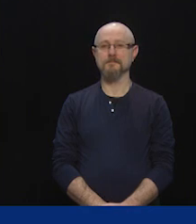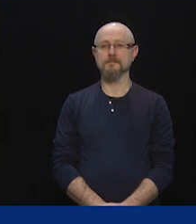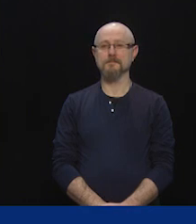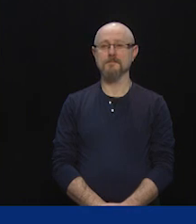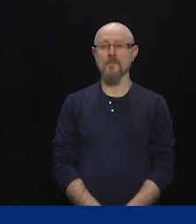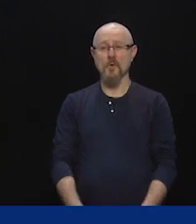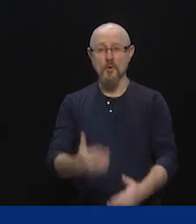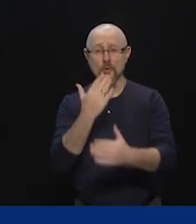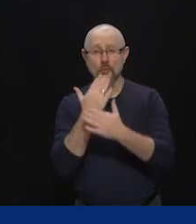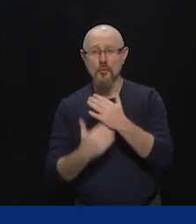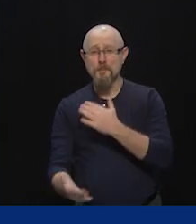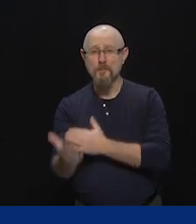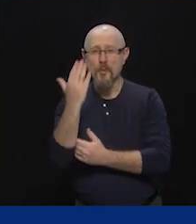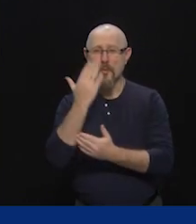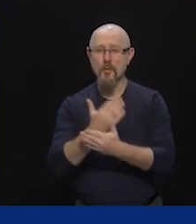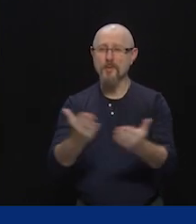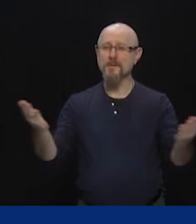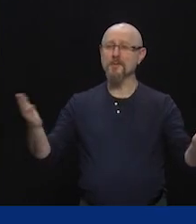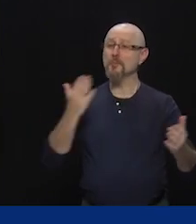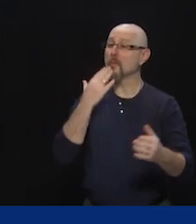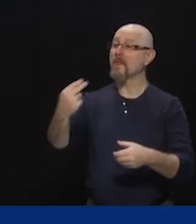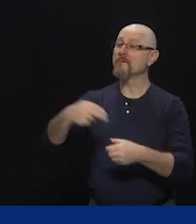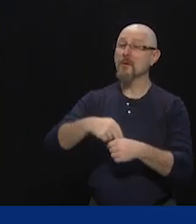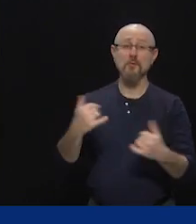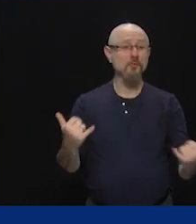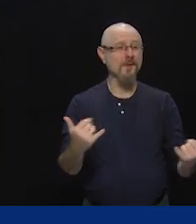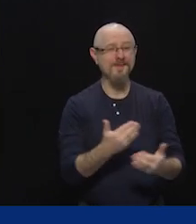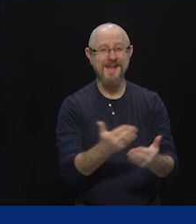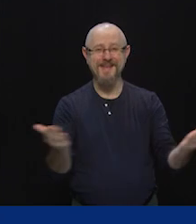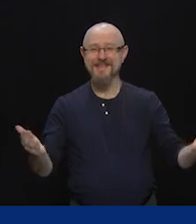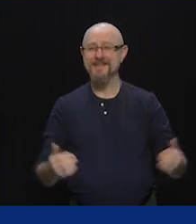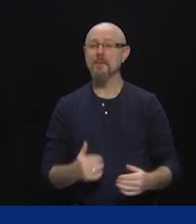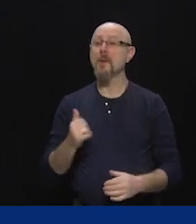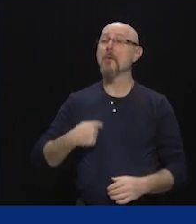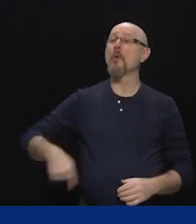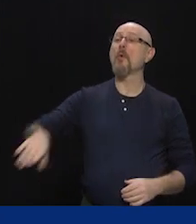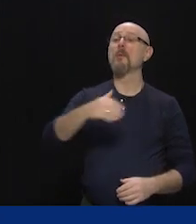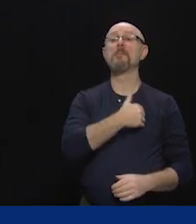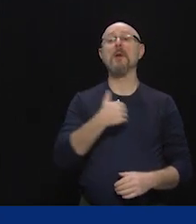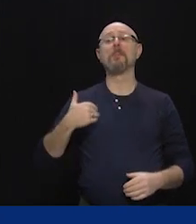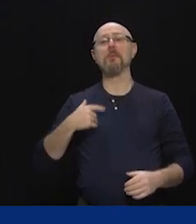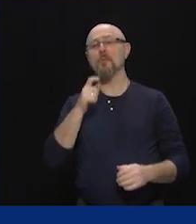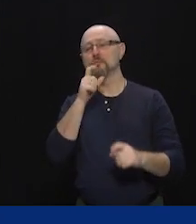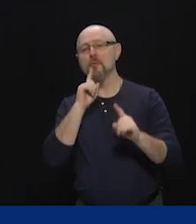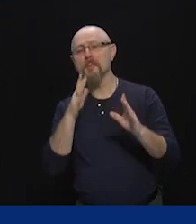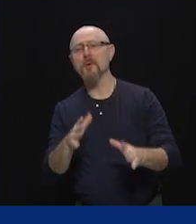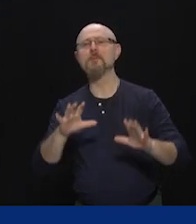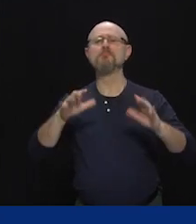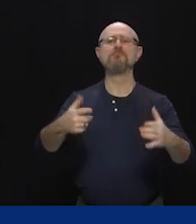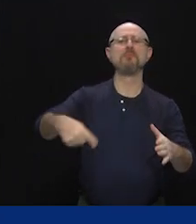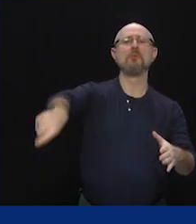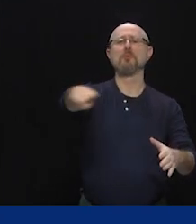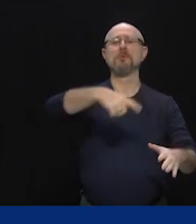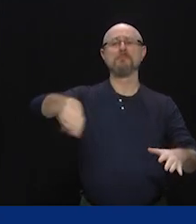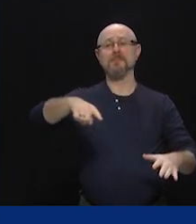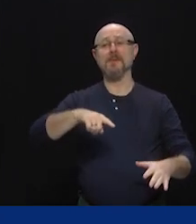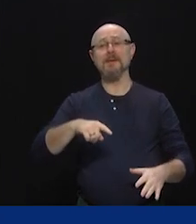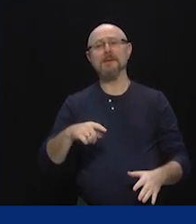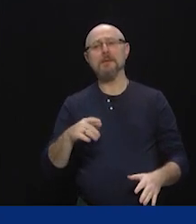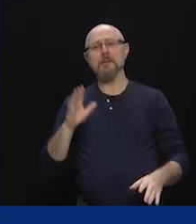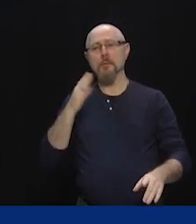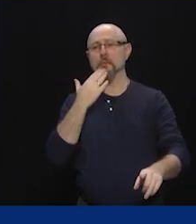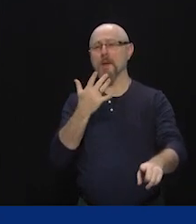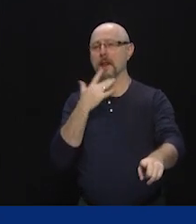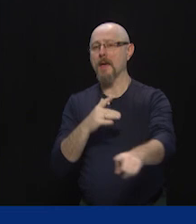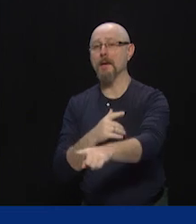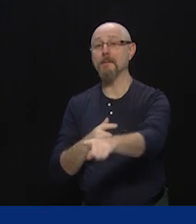Good morning, and thank you for joining us today. To all the members of the press corps, you're welcome for giving you Christmas Day off. I did